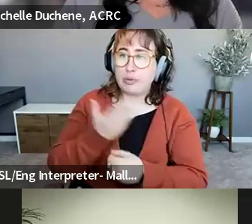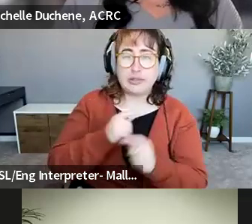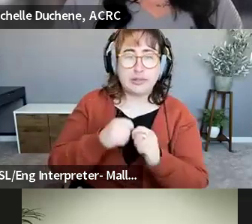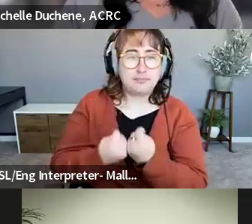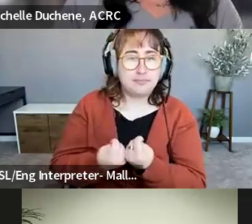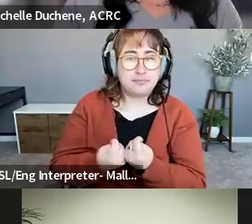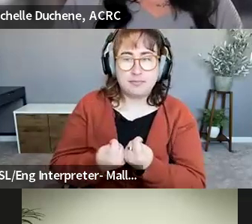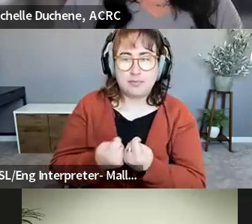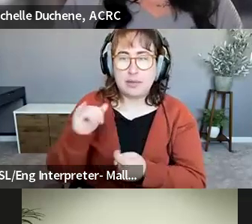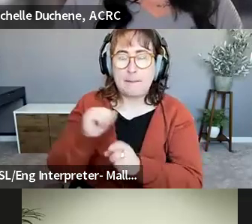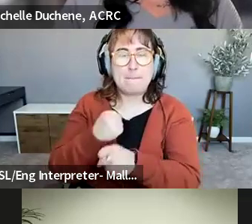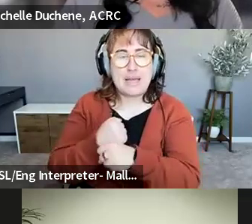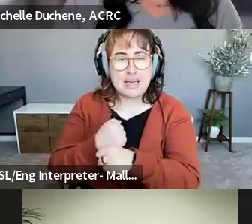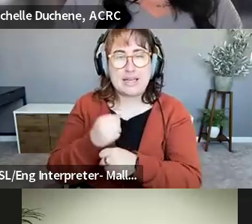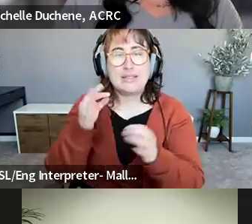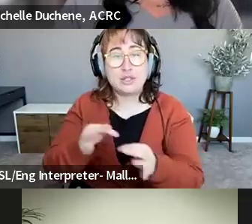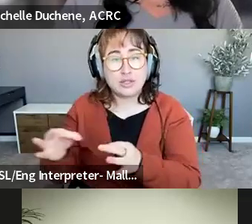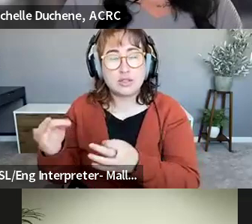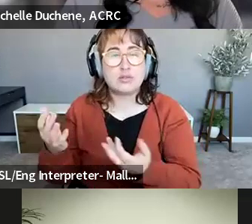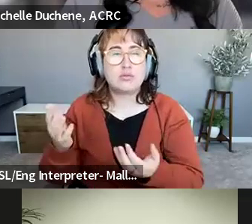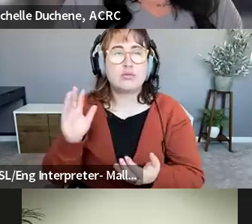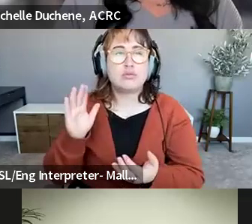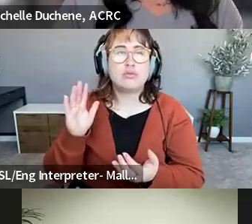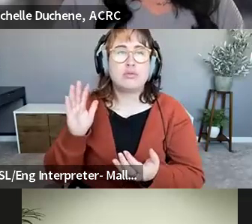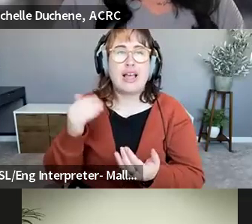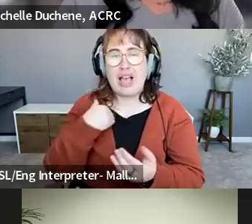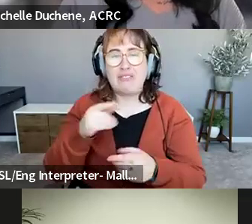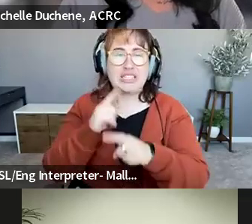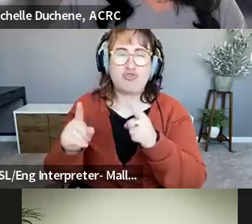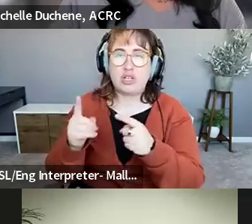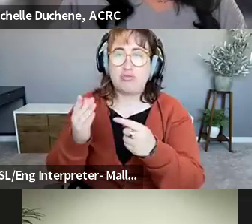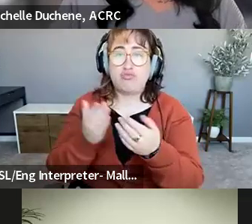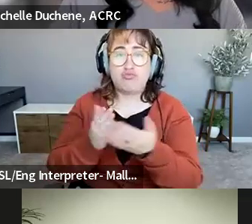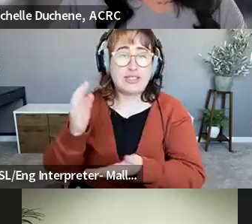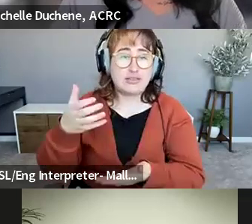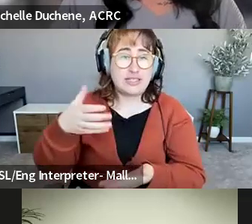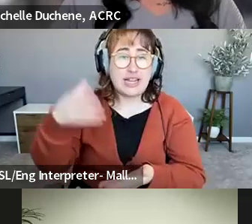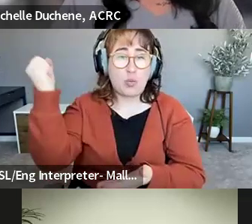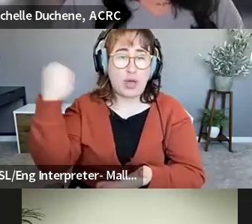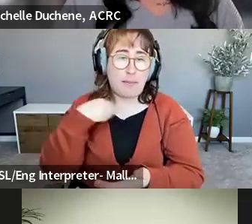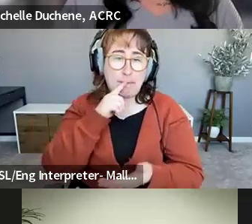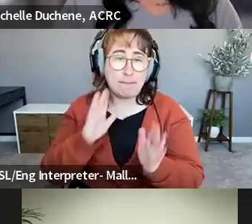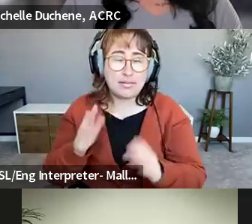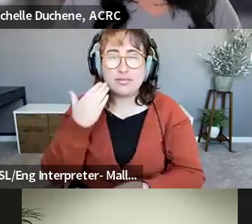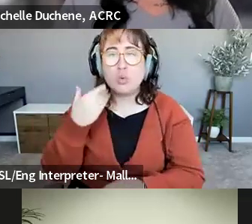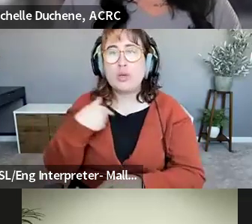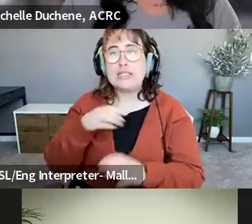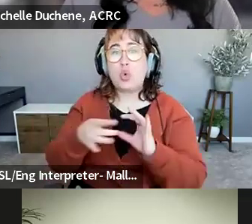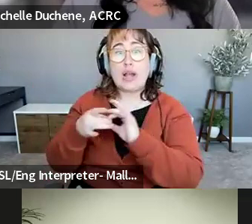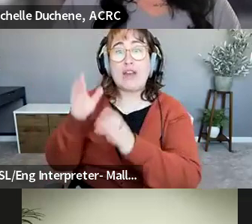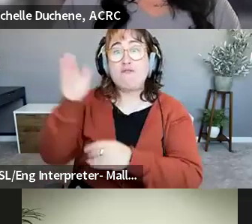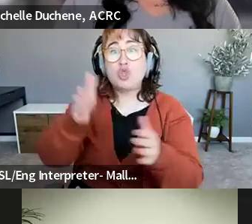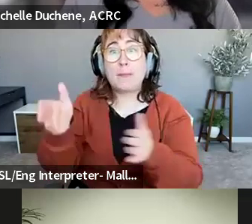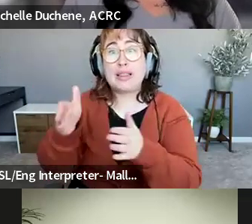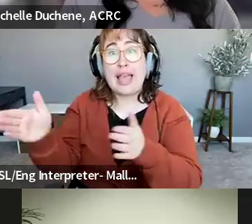that is making decisions, as opposed to having certain rights taken away. And we did our coordinated future planning initiative at